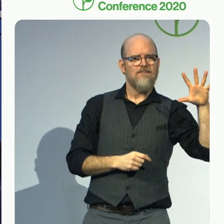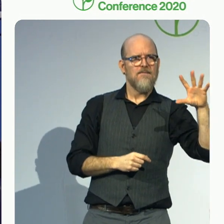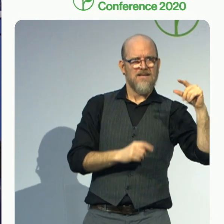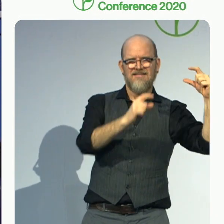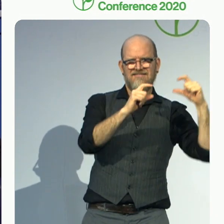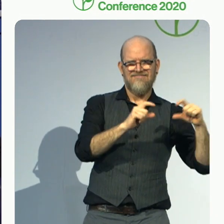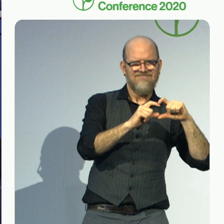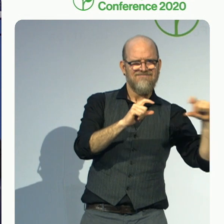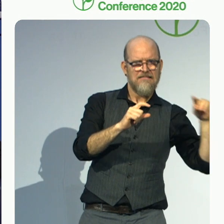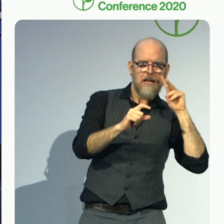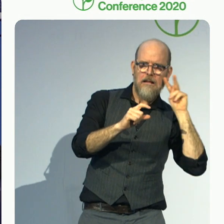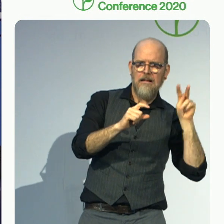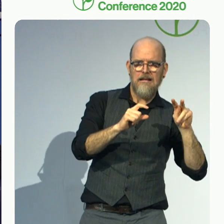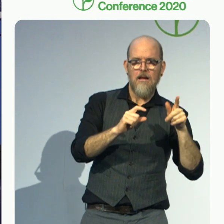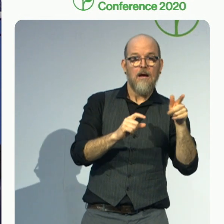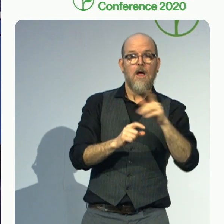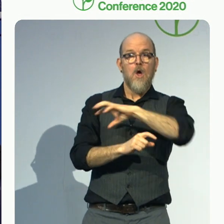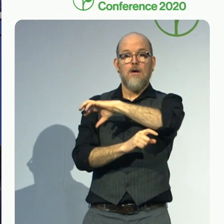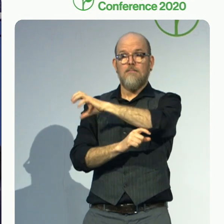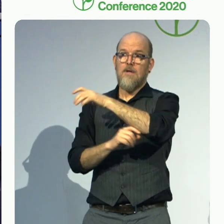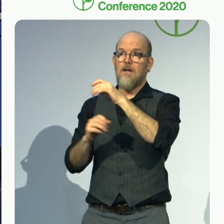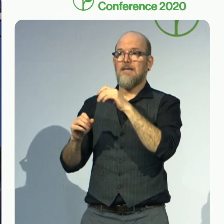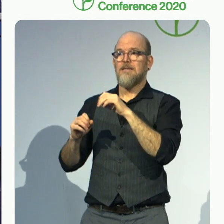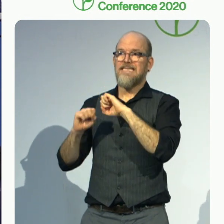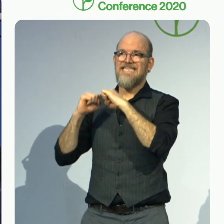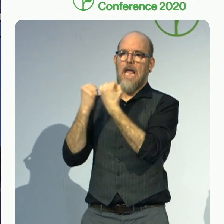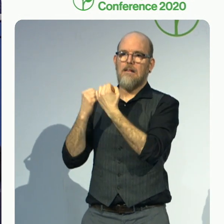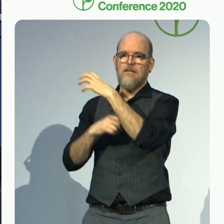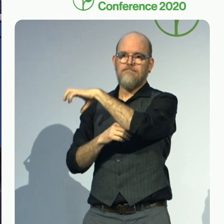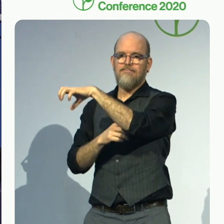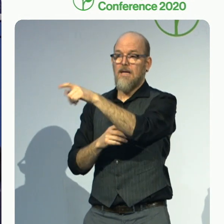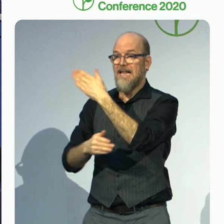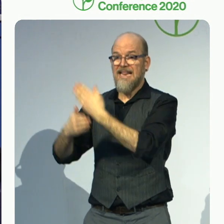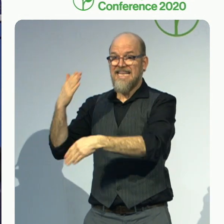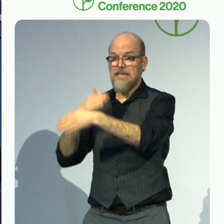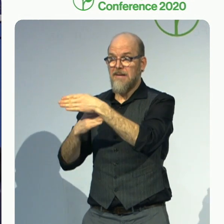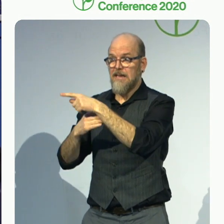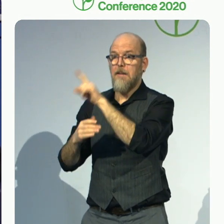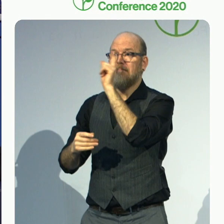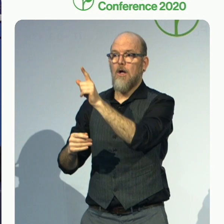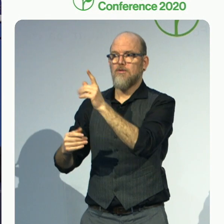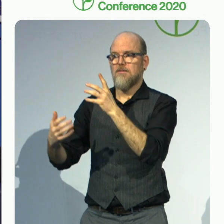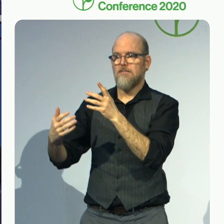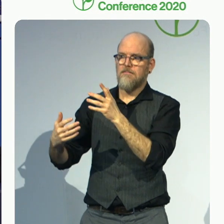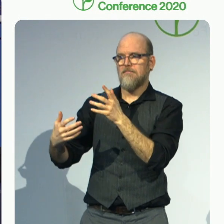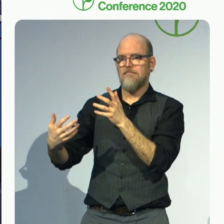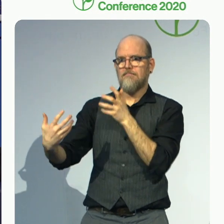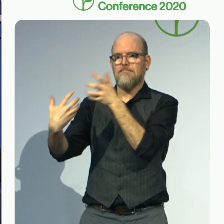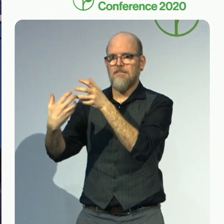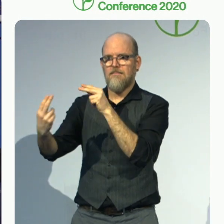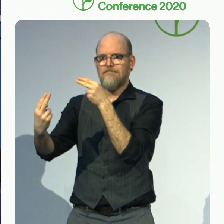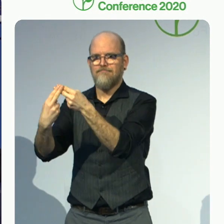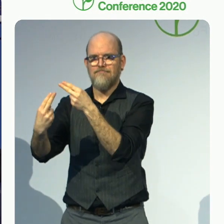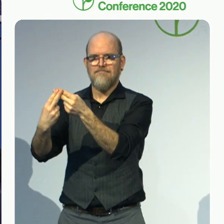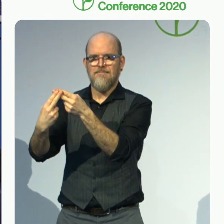to make appropriate provision for persons with disabilities, in particular persons on the autism spectrum, those with communication impairments and those